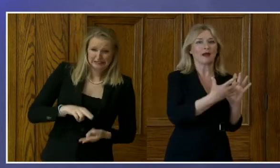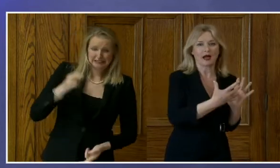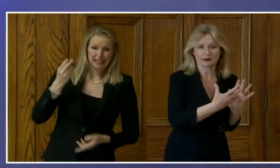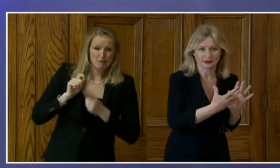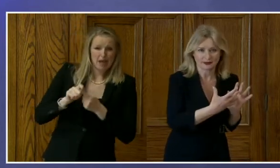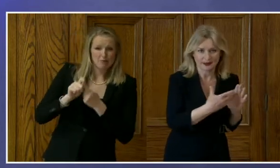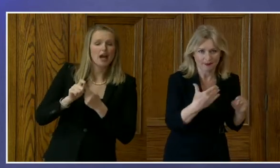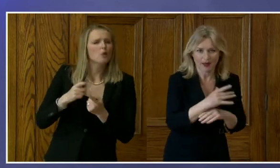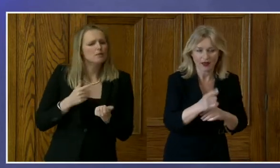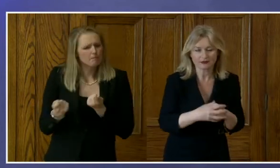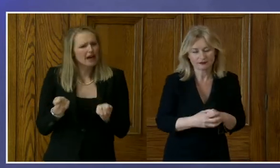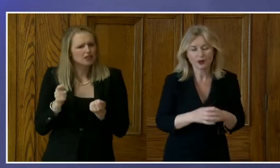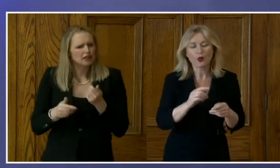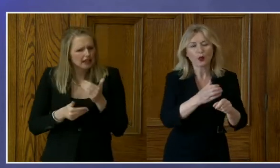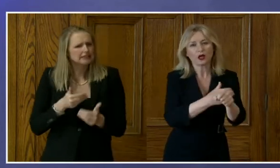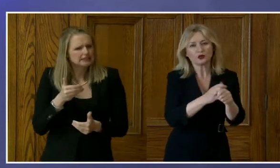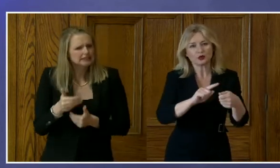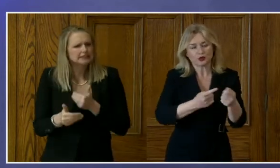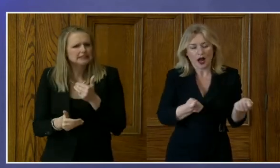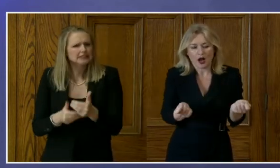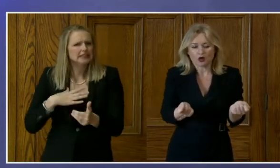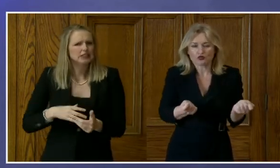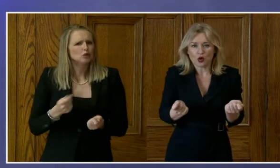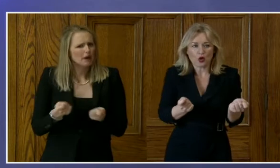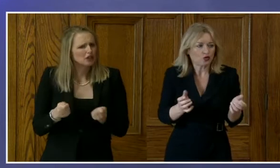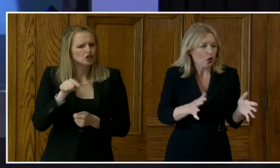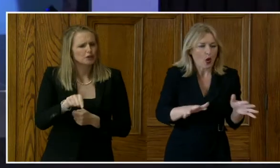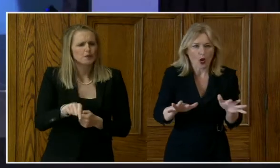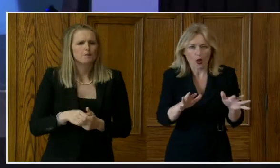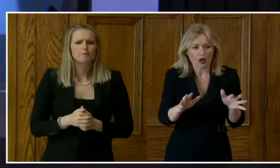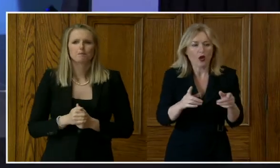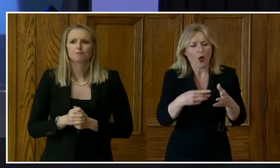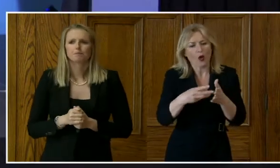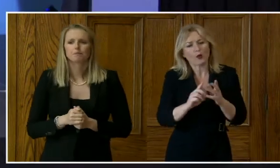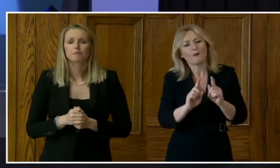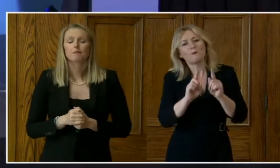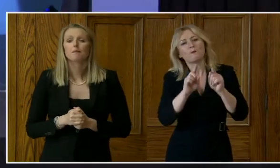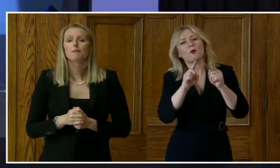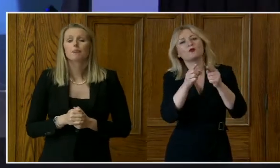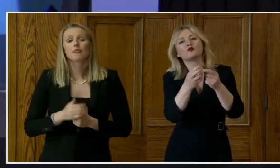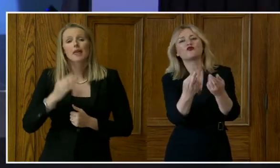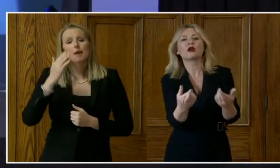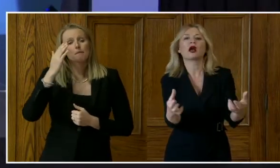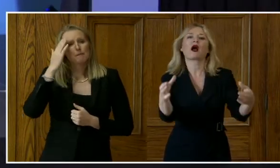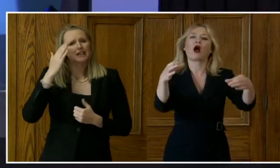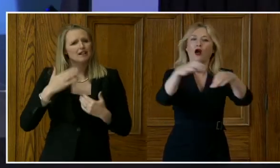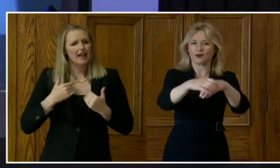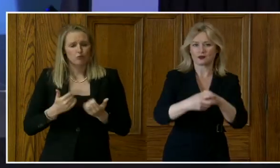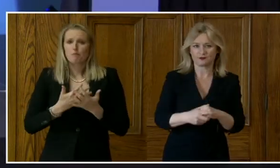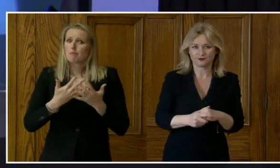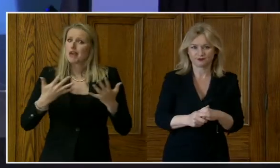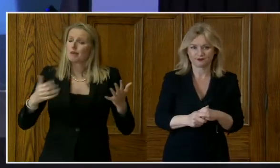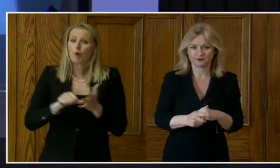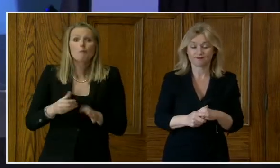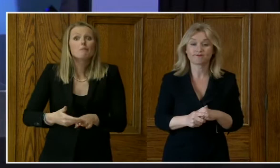manage our way through this crisis and into a period of recovery. Mental health was a significant problem before COVID-19,